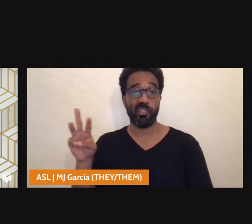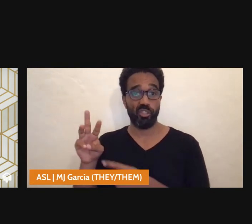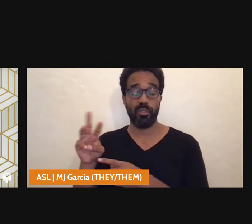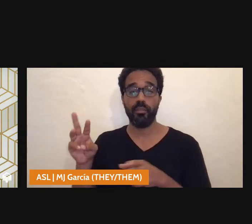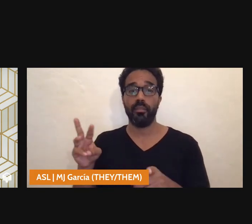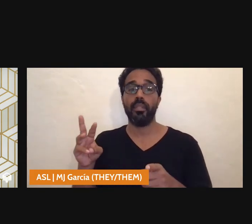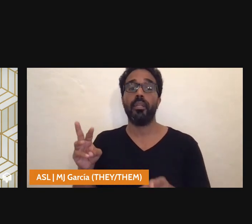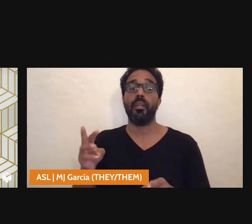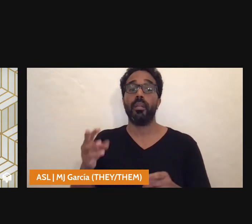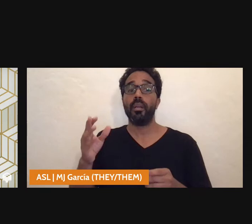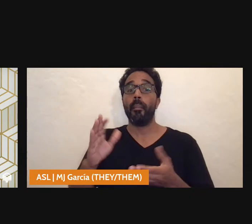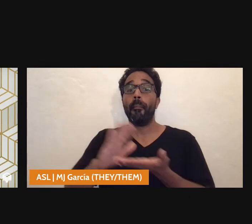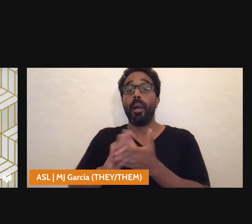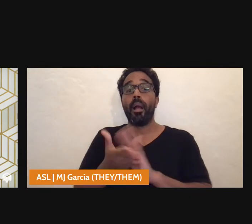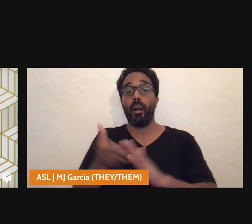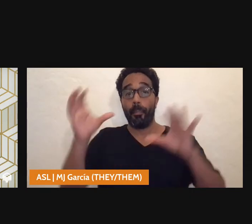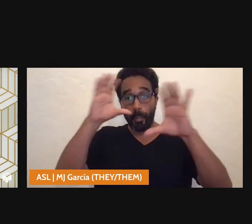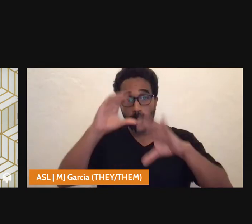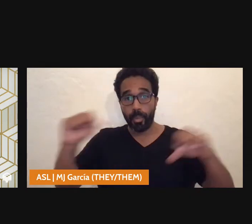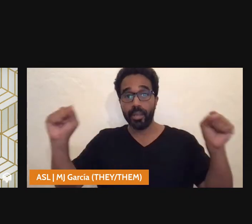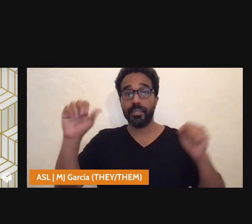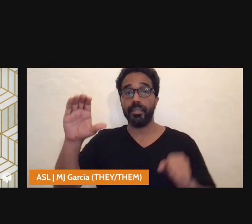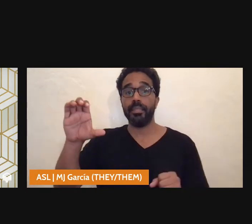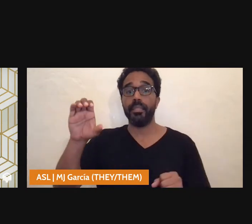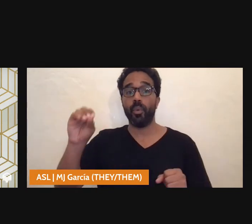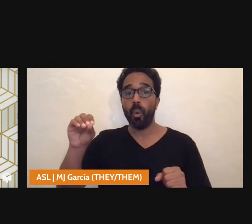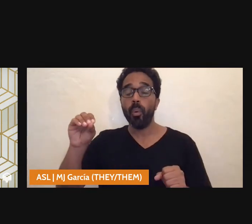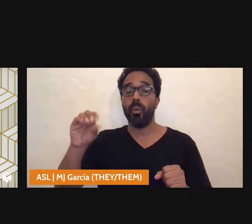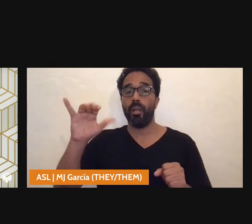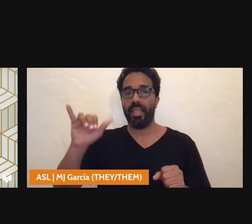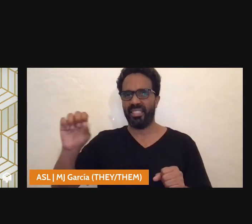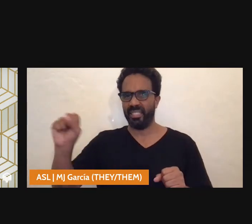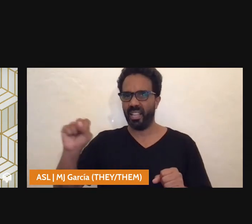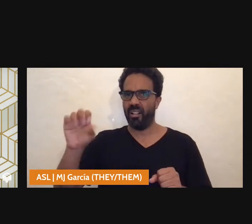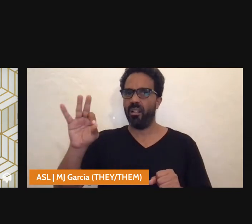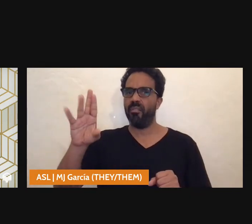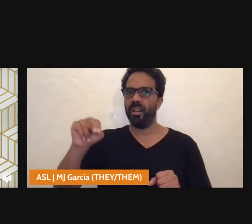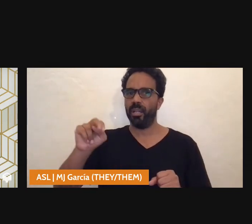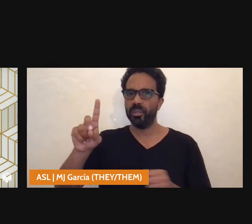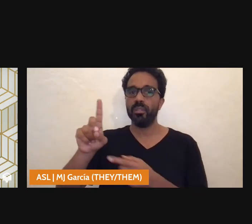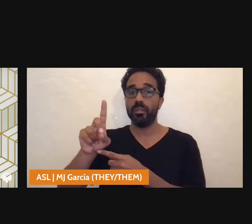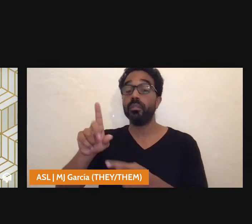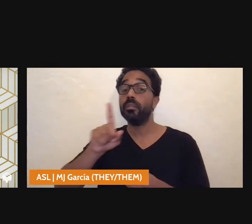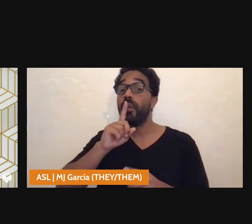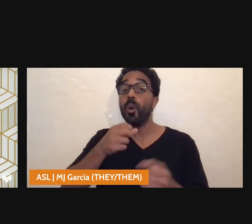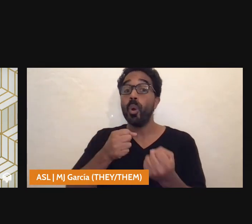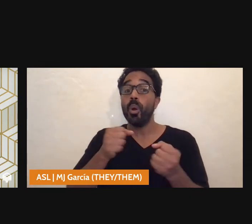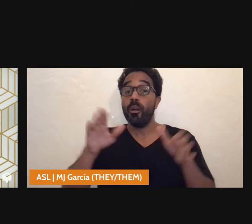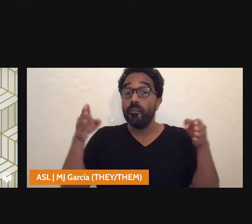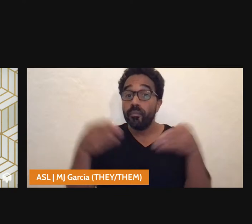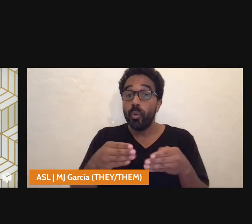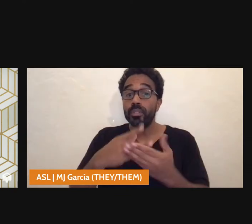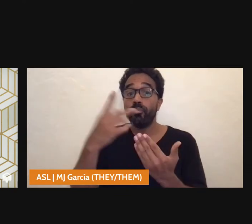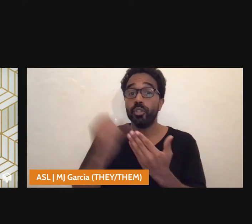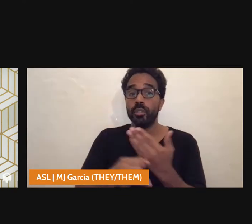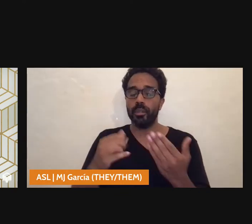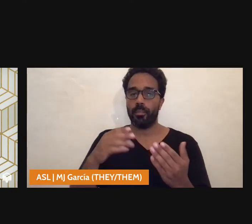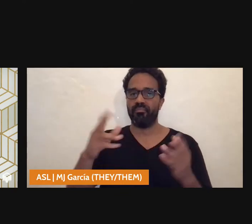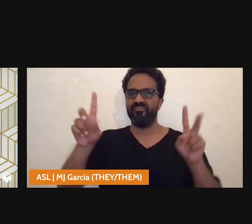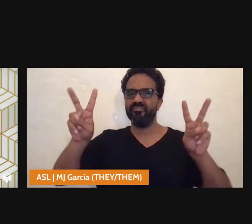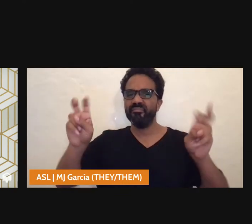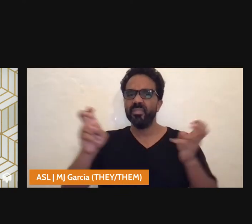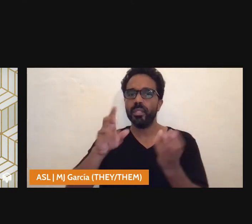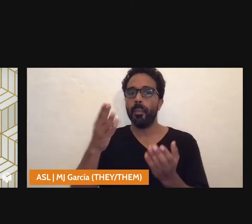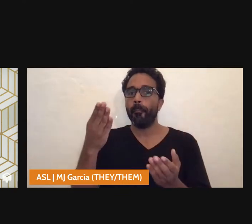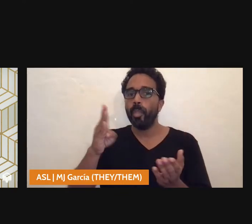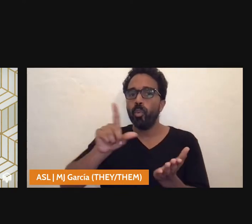Seattle Foundation, where she's excited to execute on the foundation's blueprint for impact to advance racial and